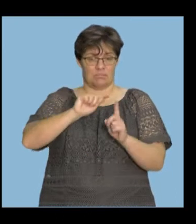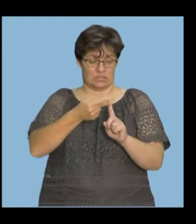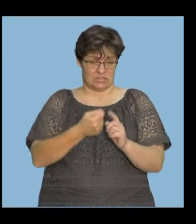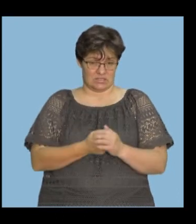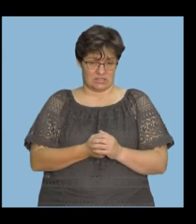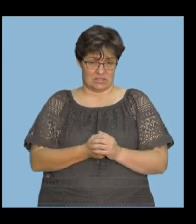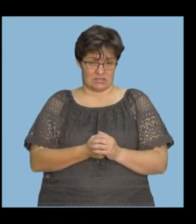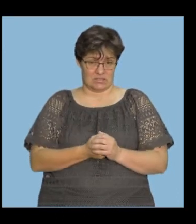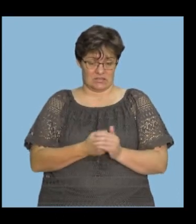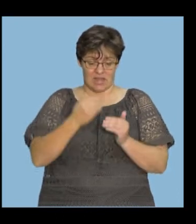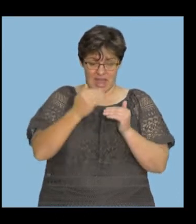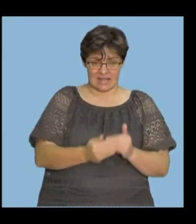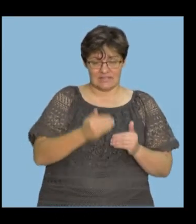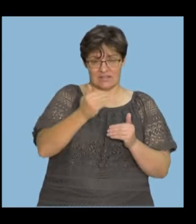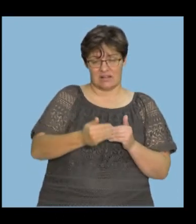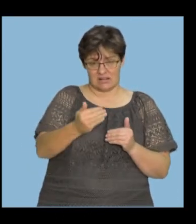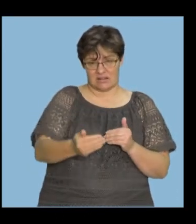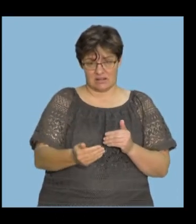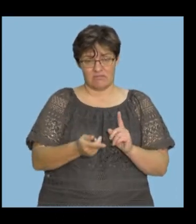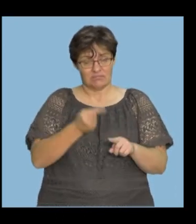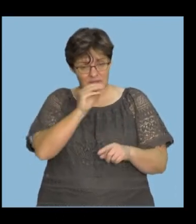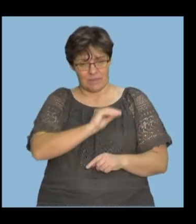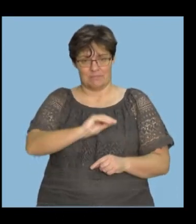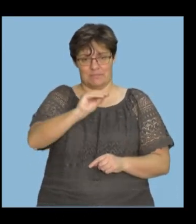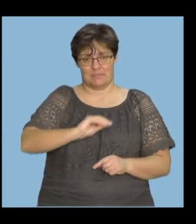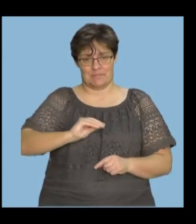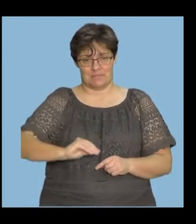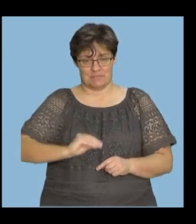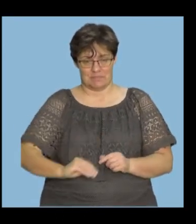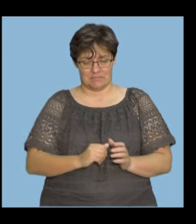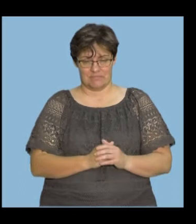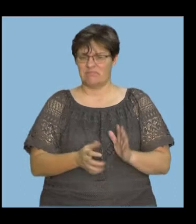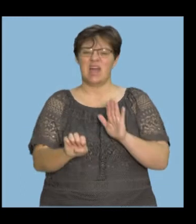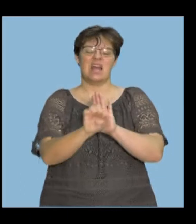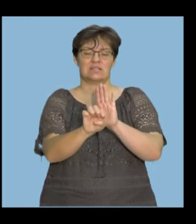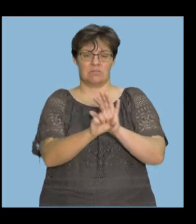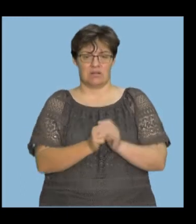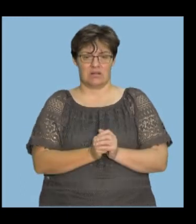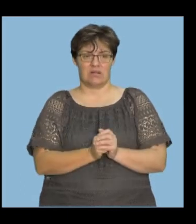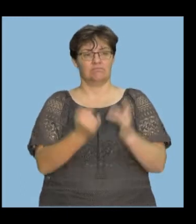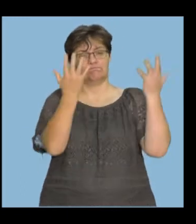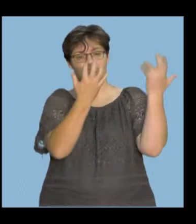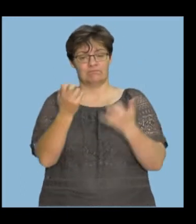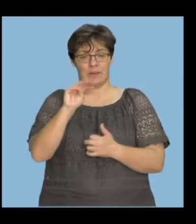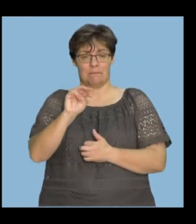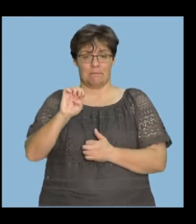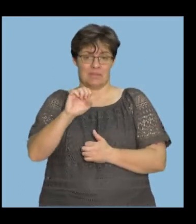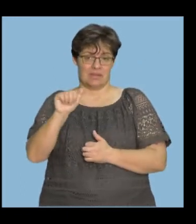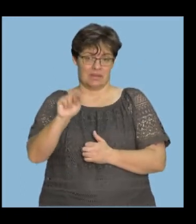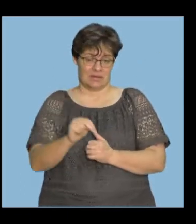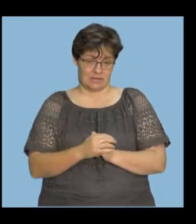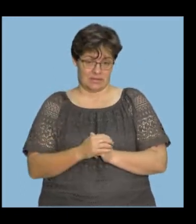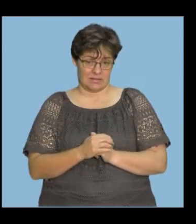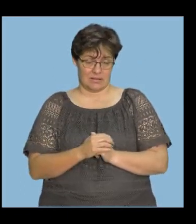of the interval in which it has been placed. For example, to calculate the mean,